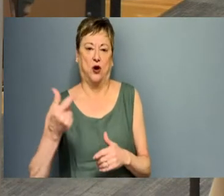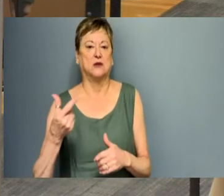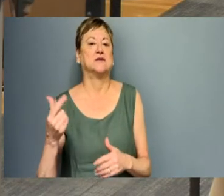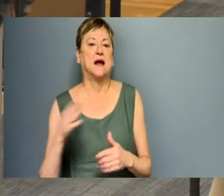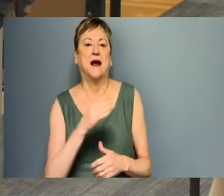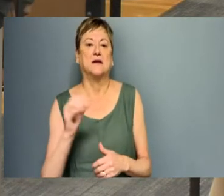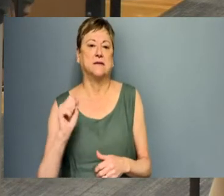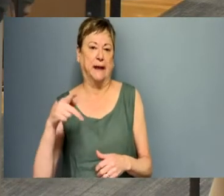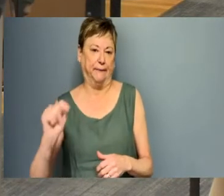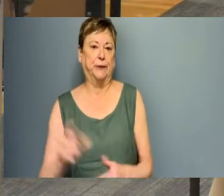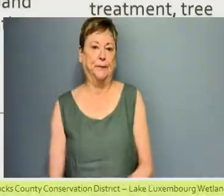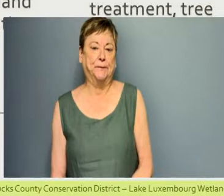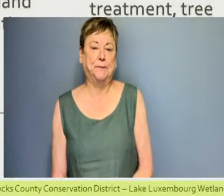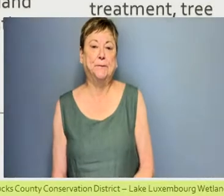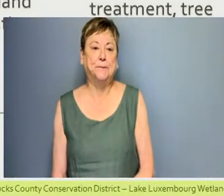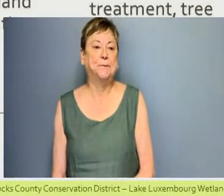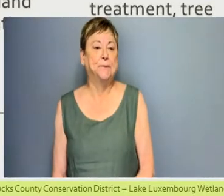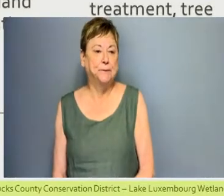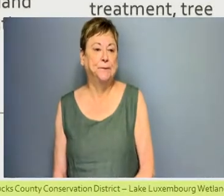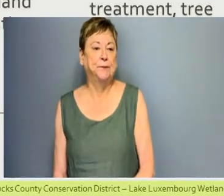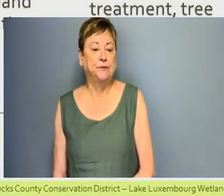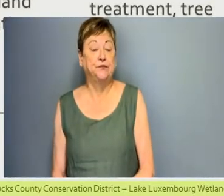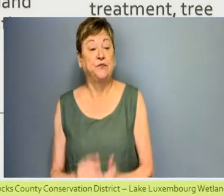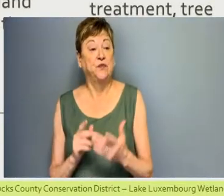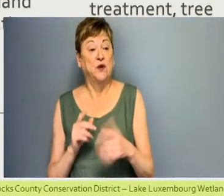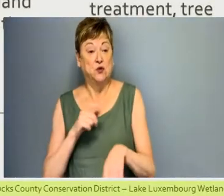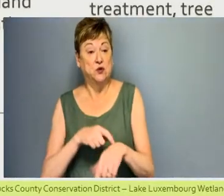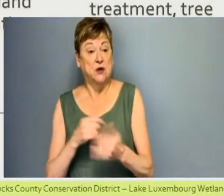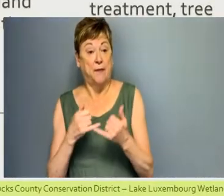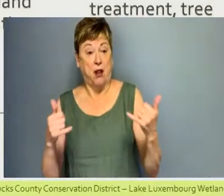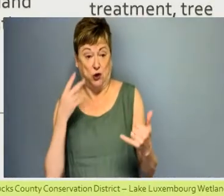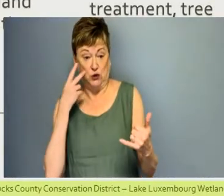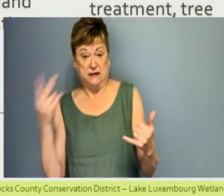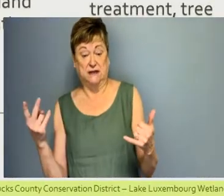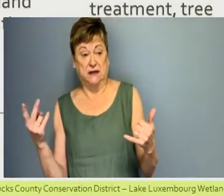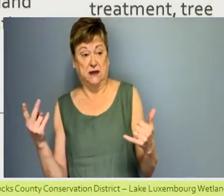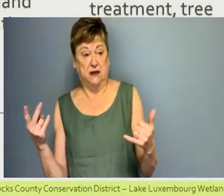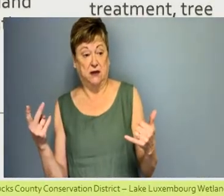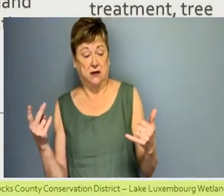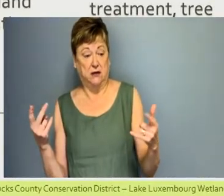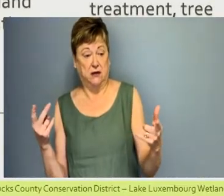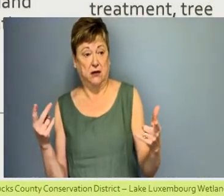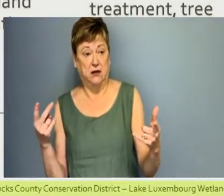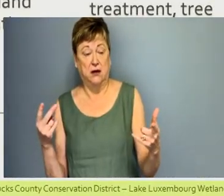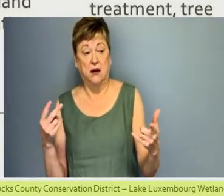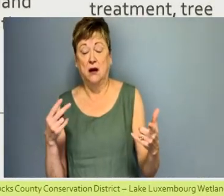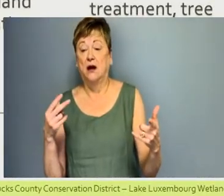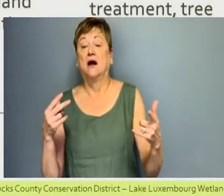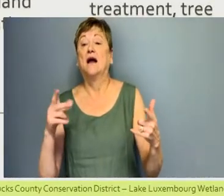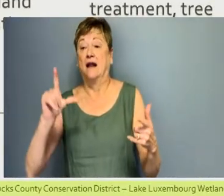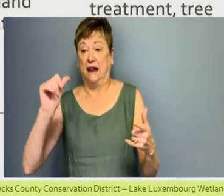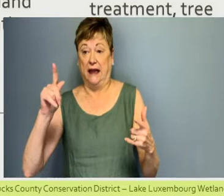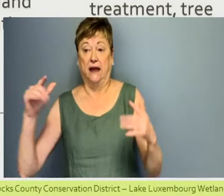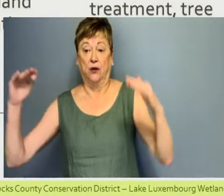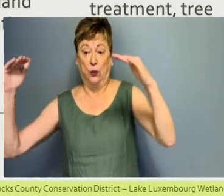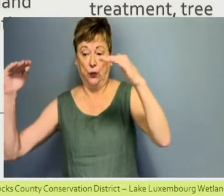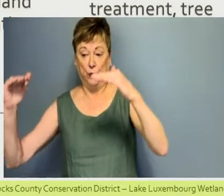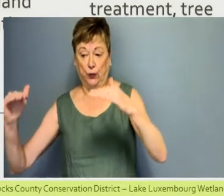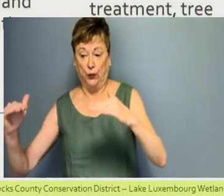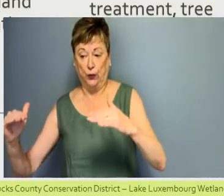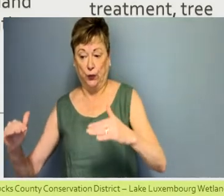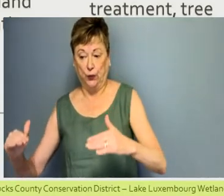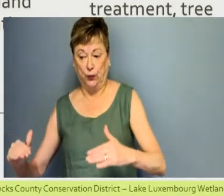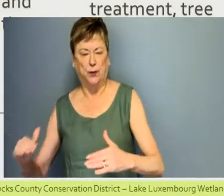next. So the project timeline, we expect to open the floodgates mid-July and start lowering the lake over a period of about